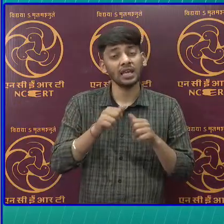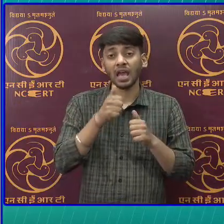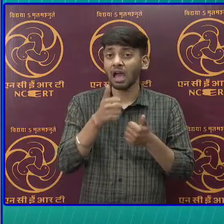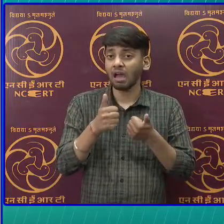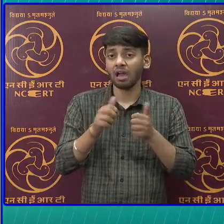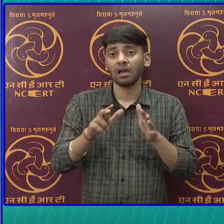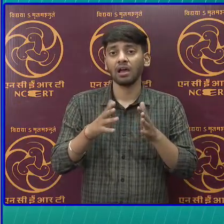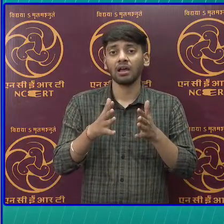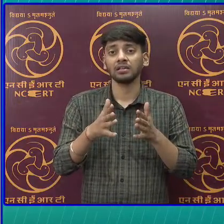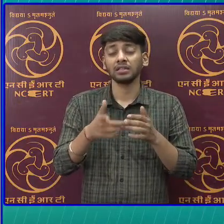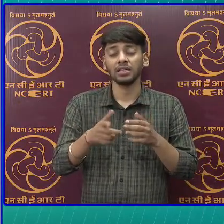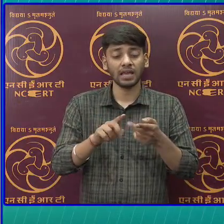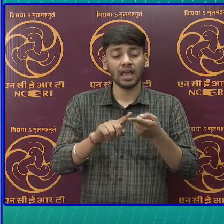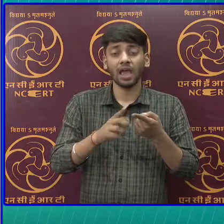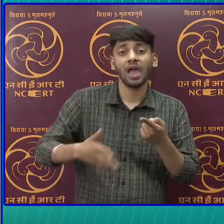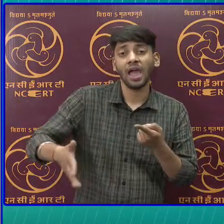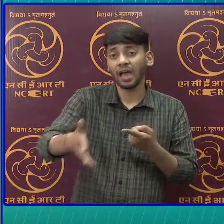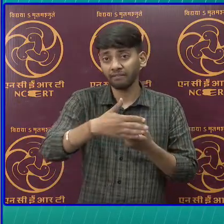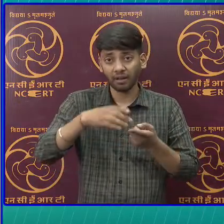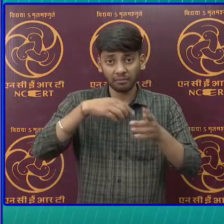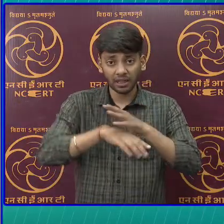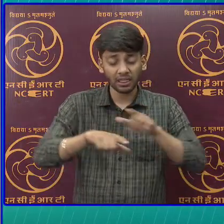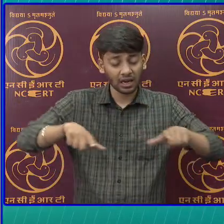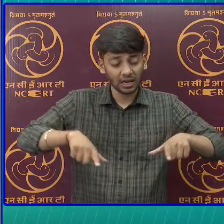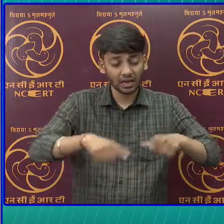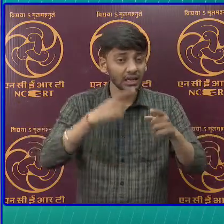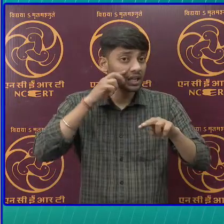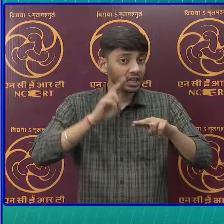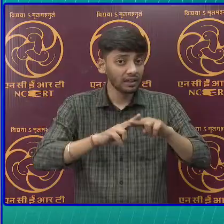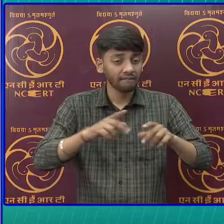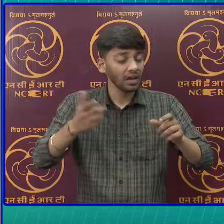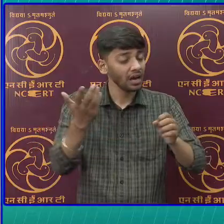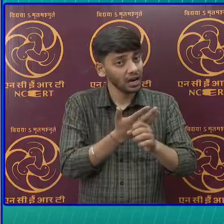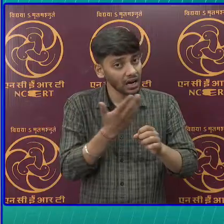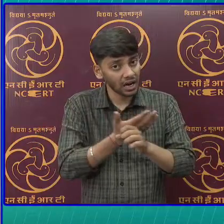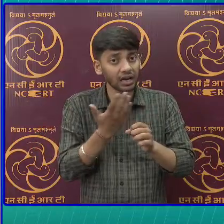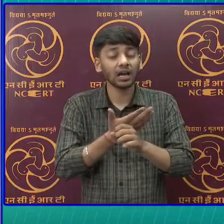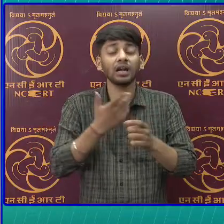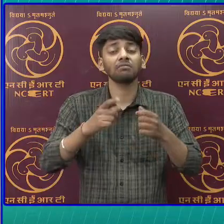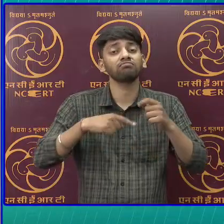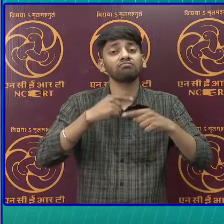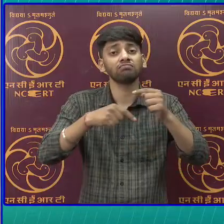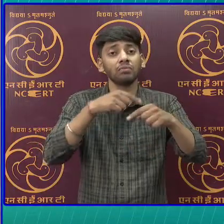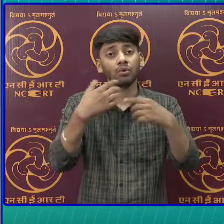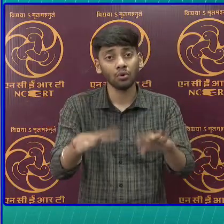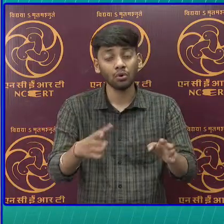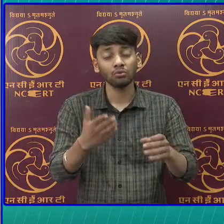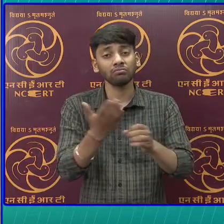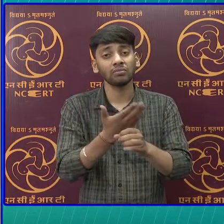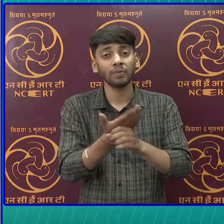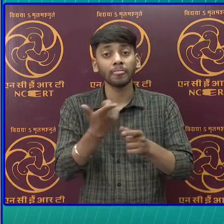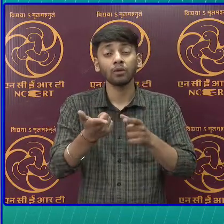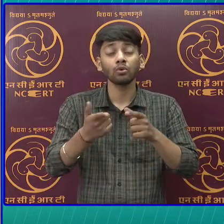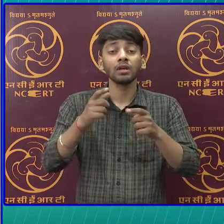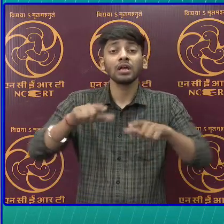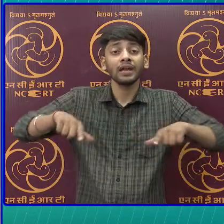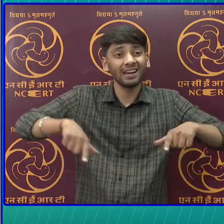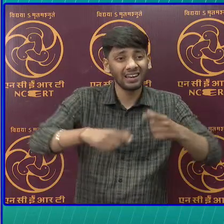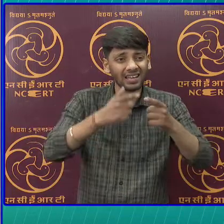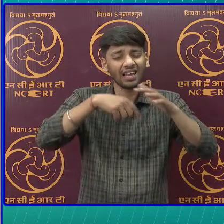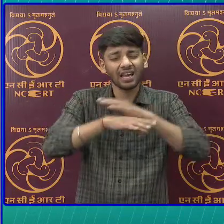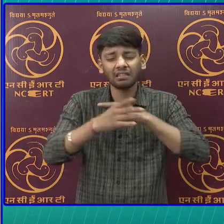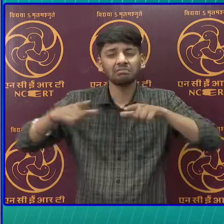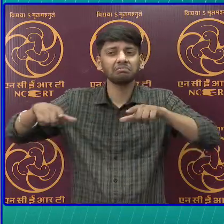for the environment. And ma'am, there are so many news regarding the cutting down of trees for the industry purposes, for the